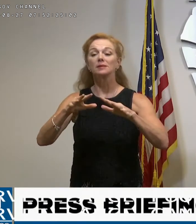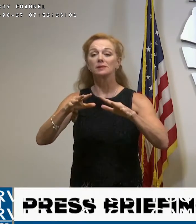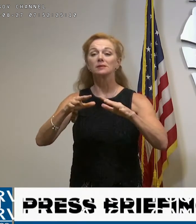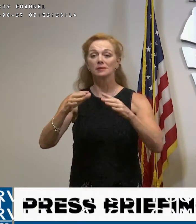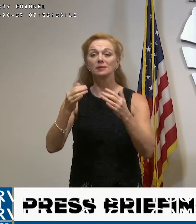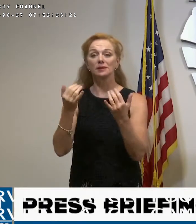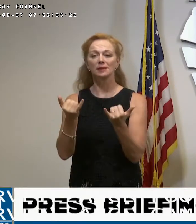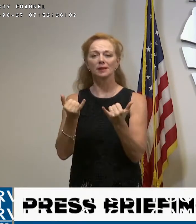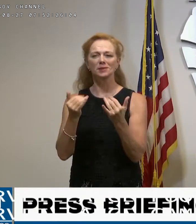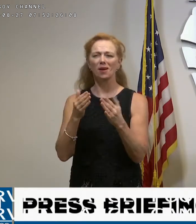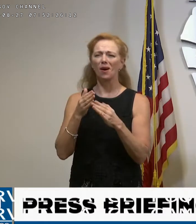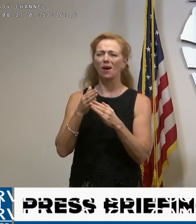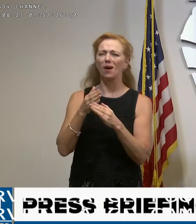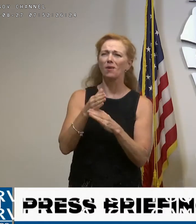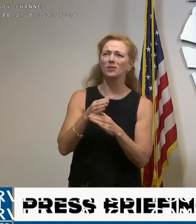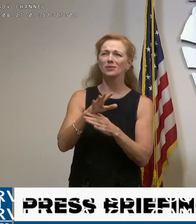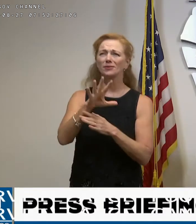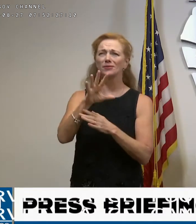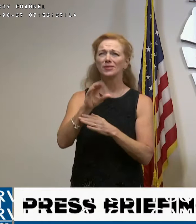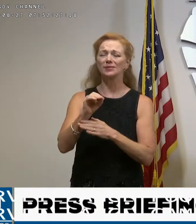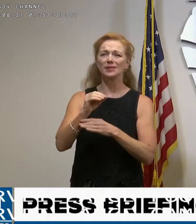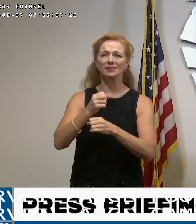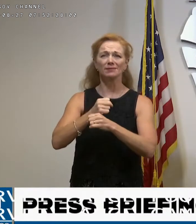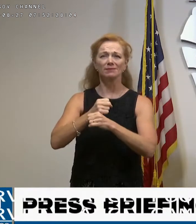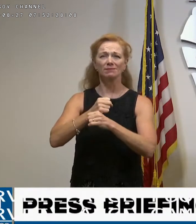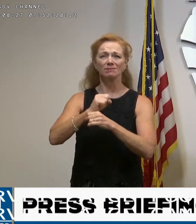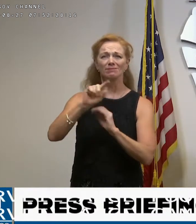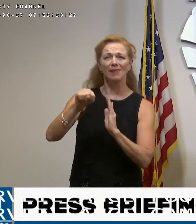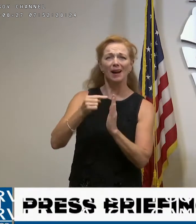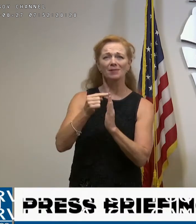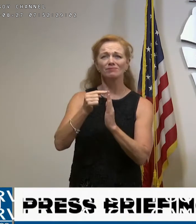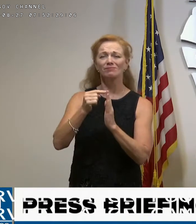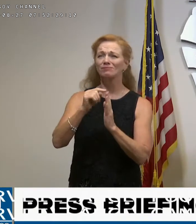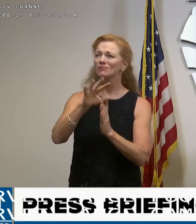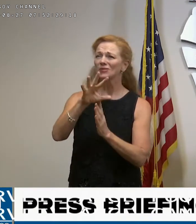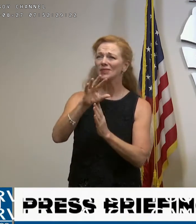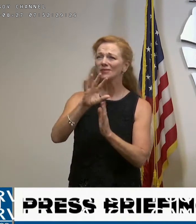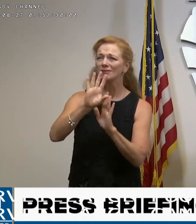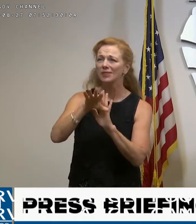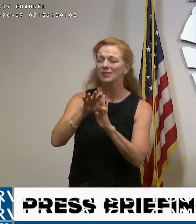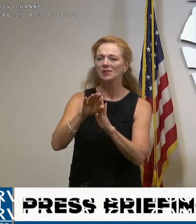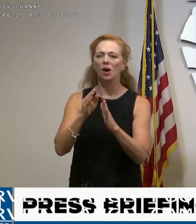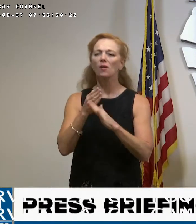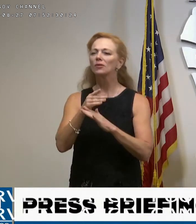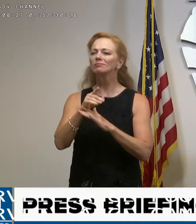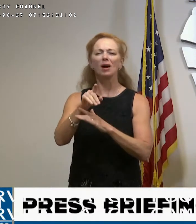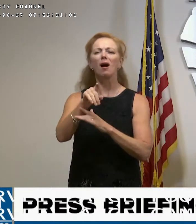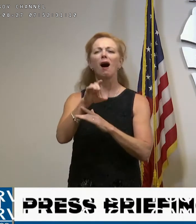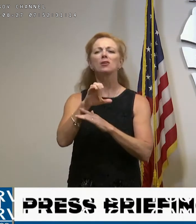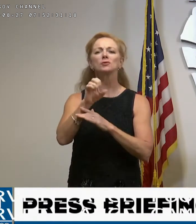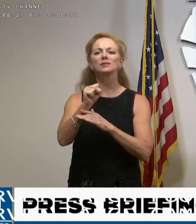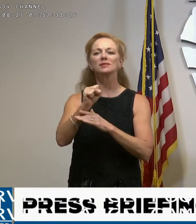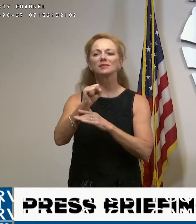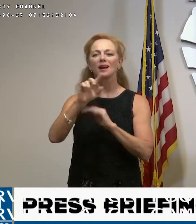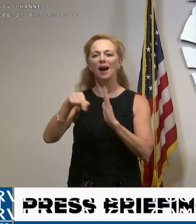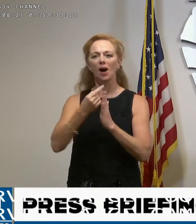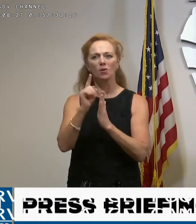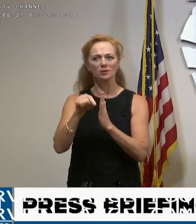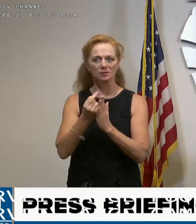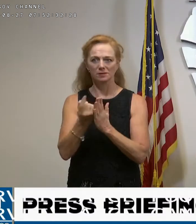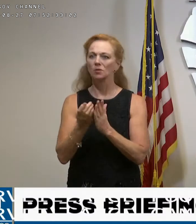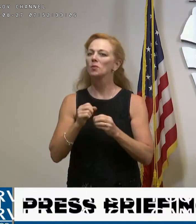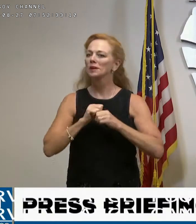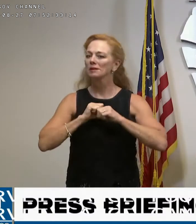and that's in excess of 50, so hundreds of hours. And I think it's going to take some time to go through it, but you will